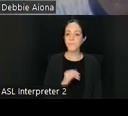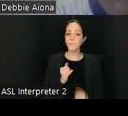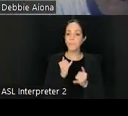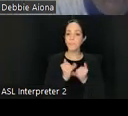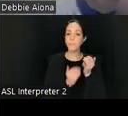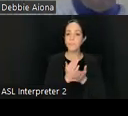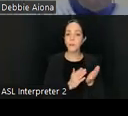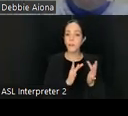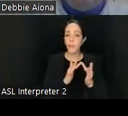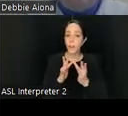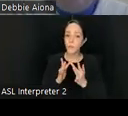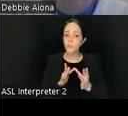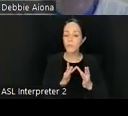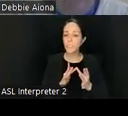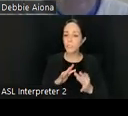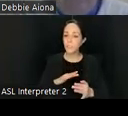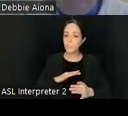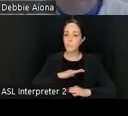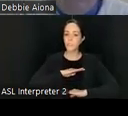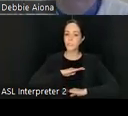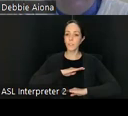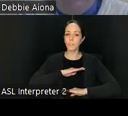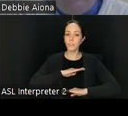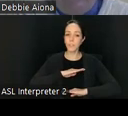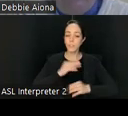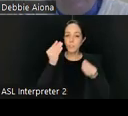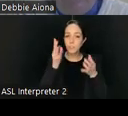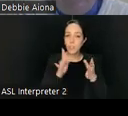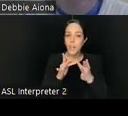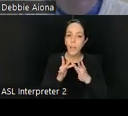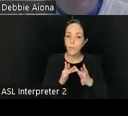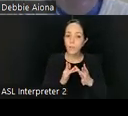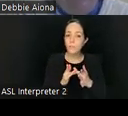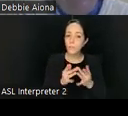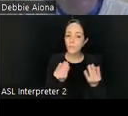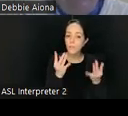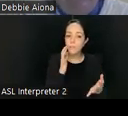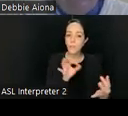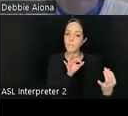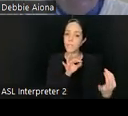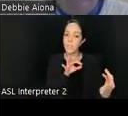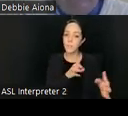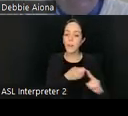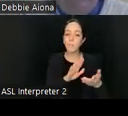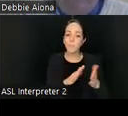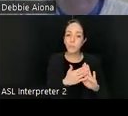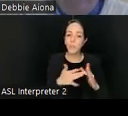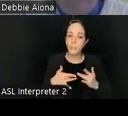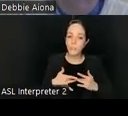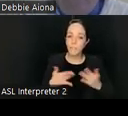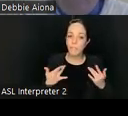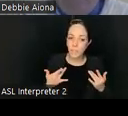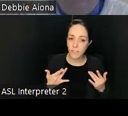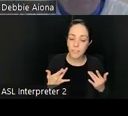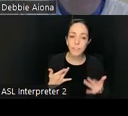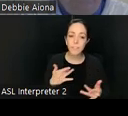and satisfaction. So information on outreach efforts, including feedback received at community events, engagement with